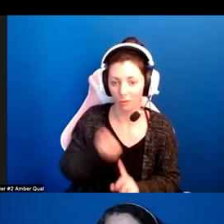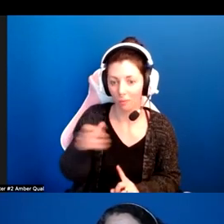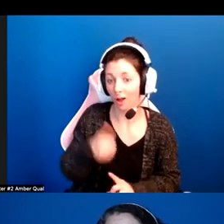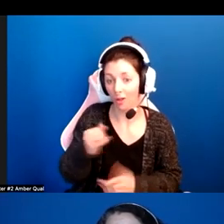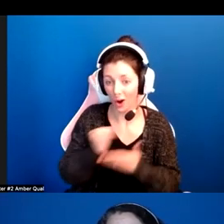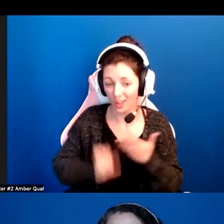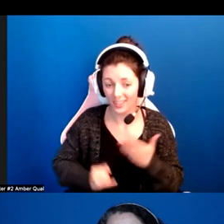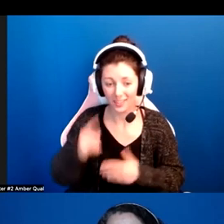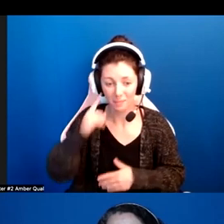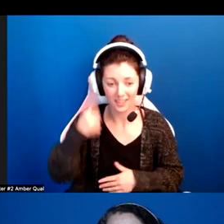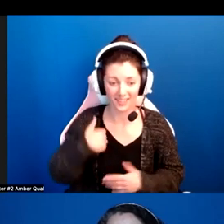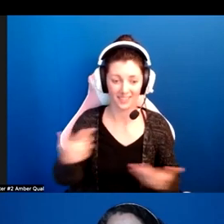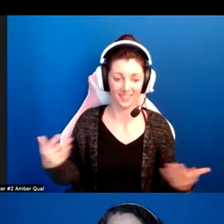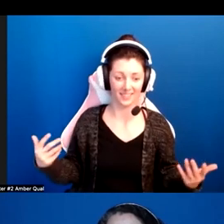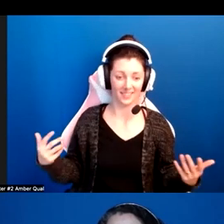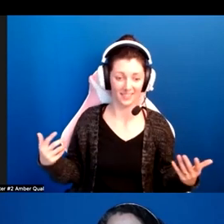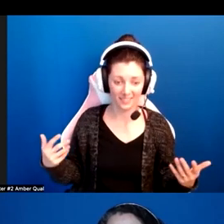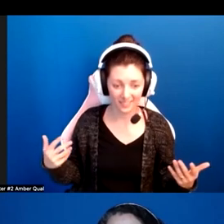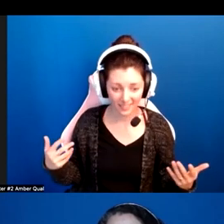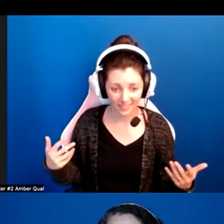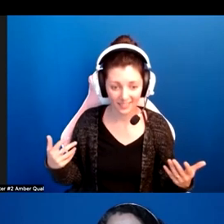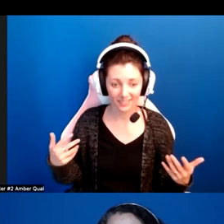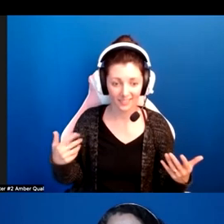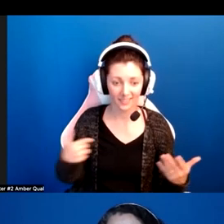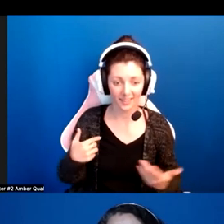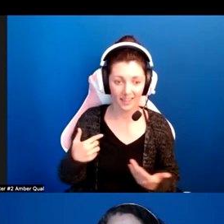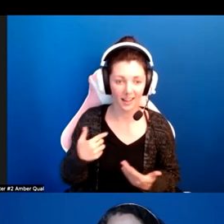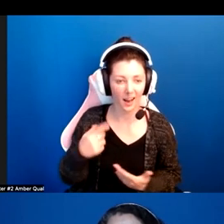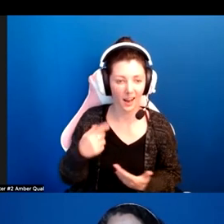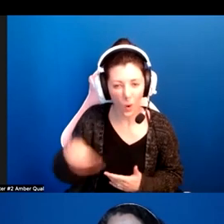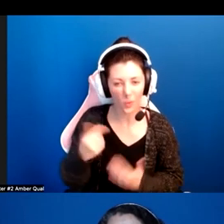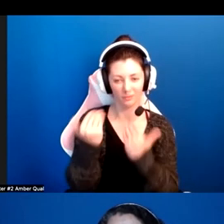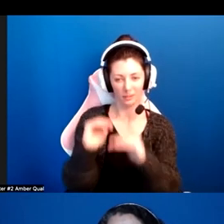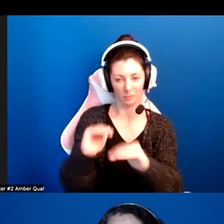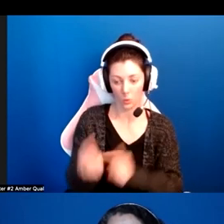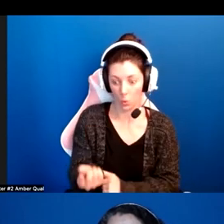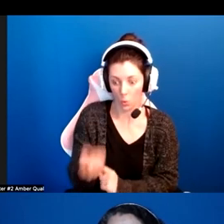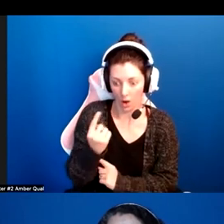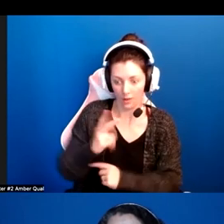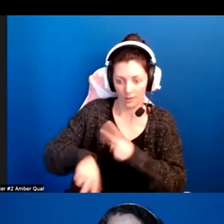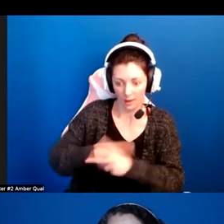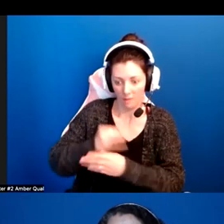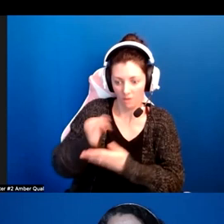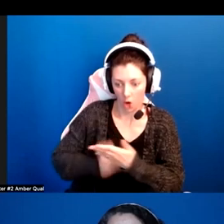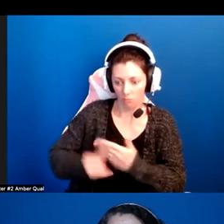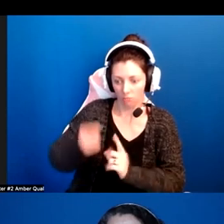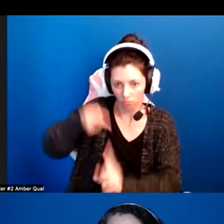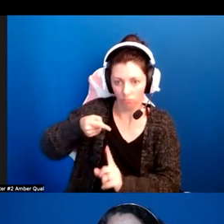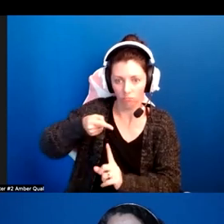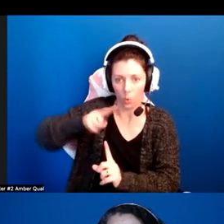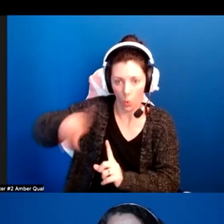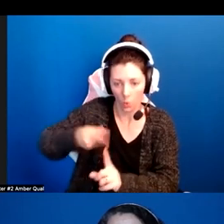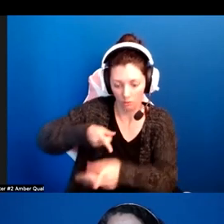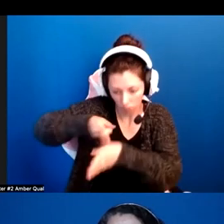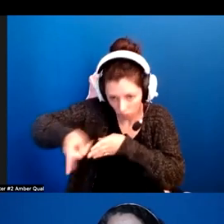work in one medium and be really good at it. And that's what people assume. And if you